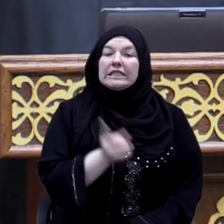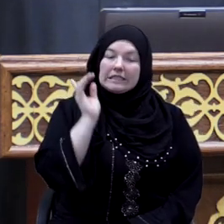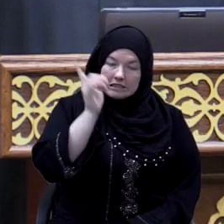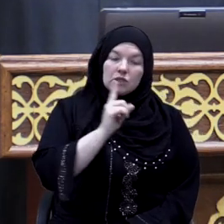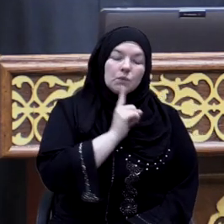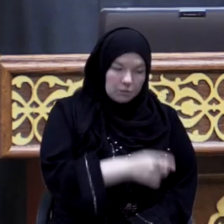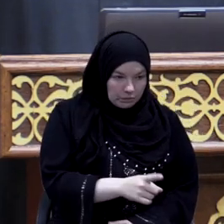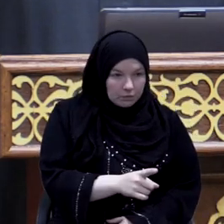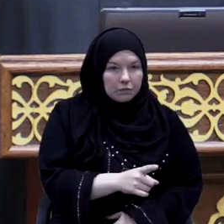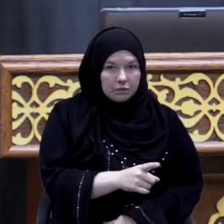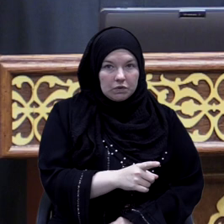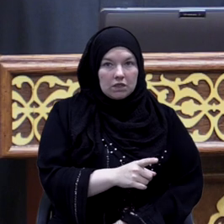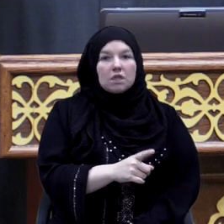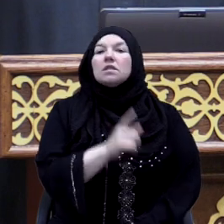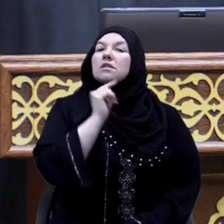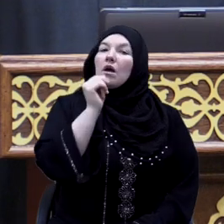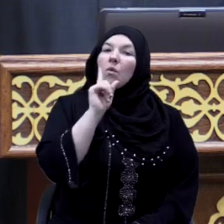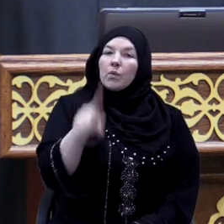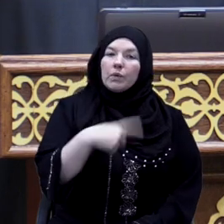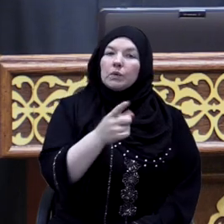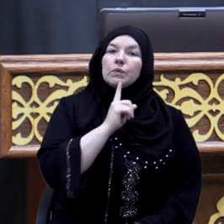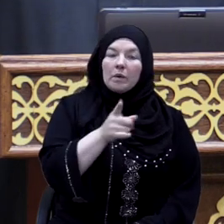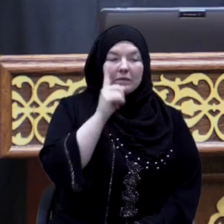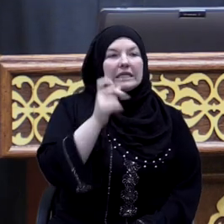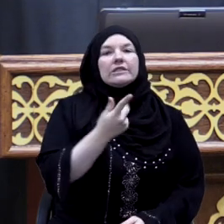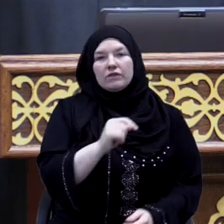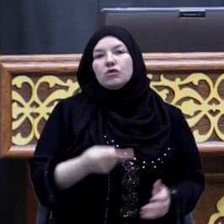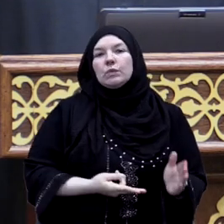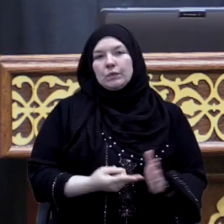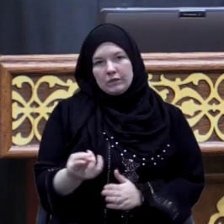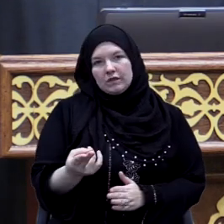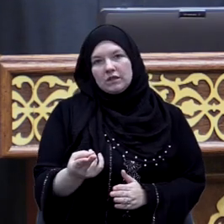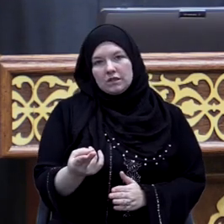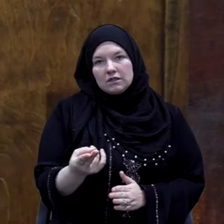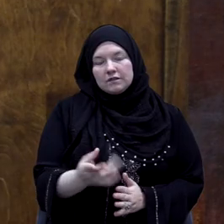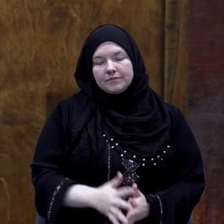is not only true, it is the truth.